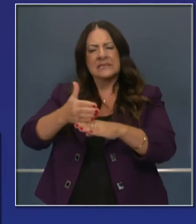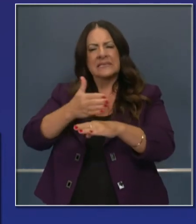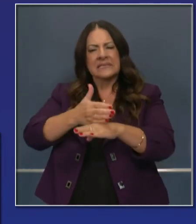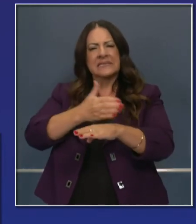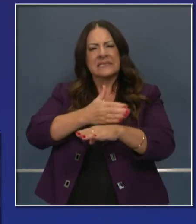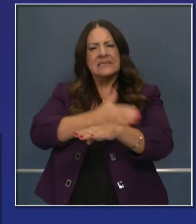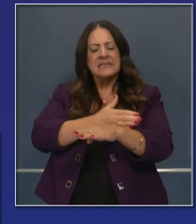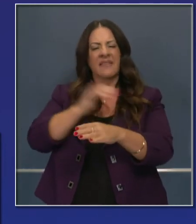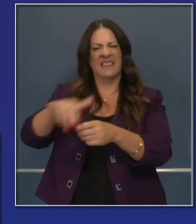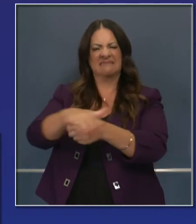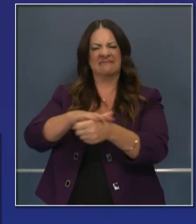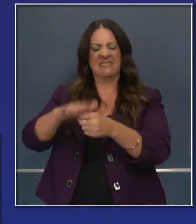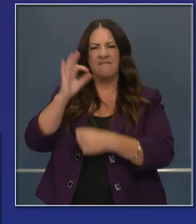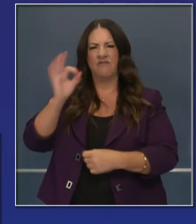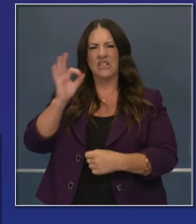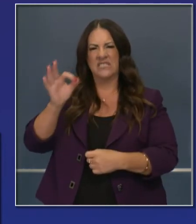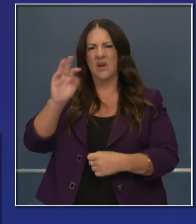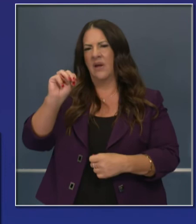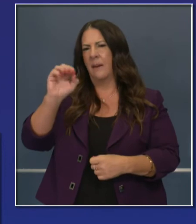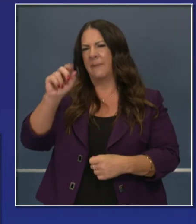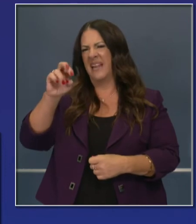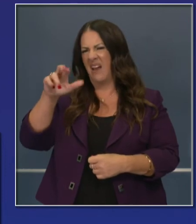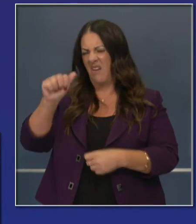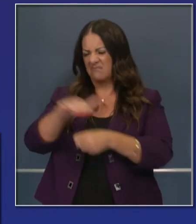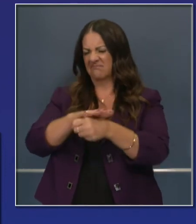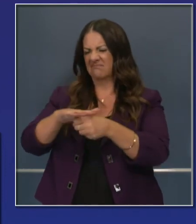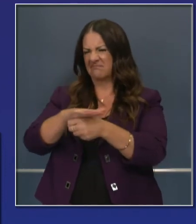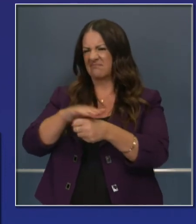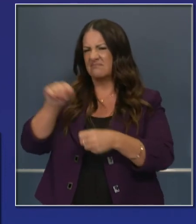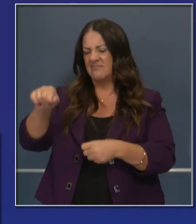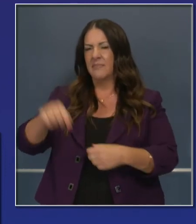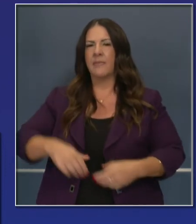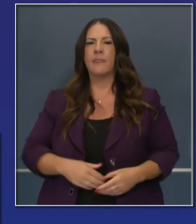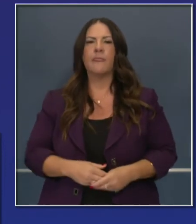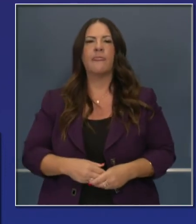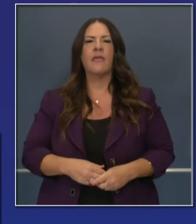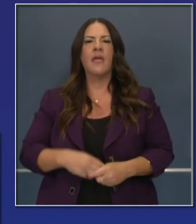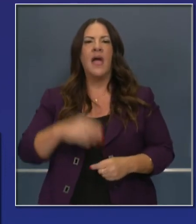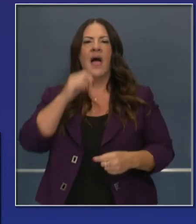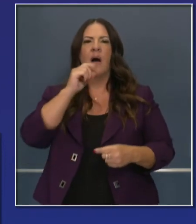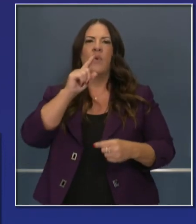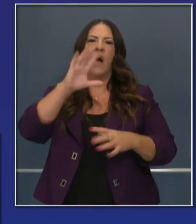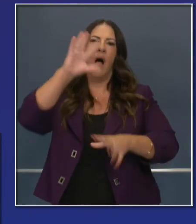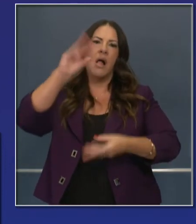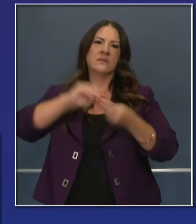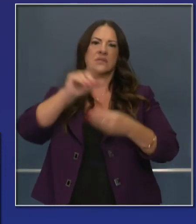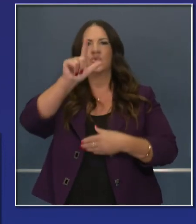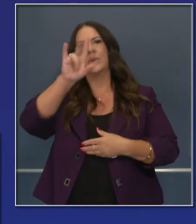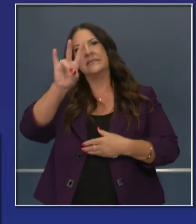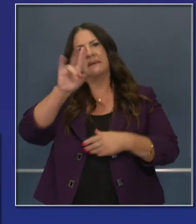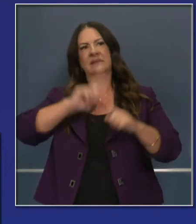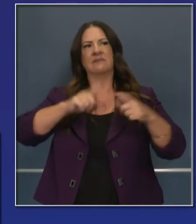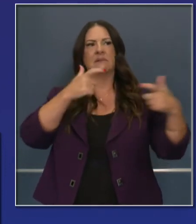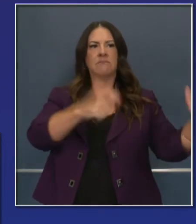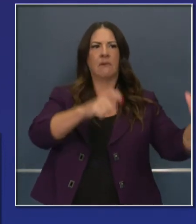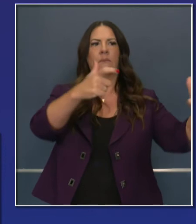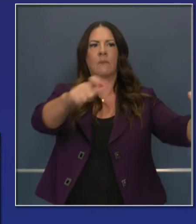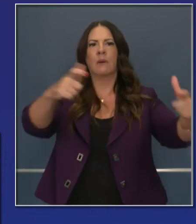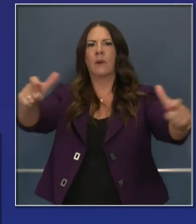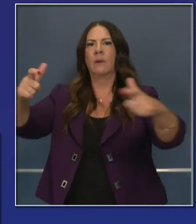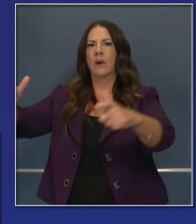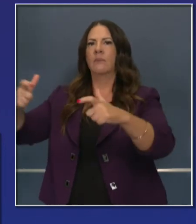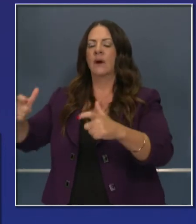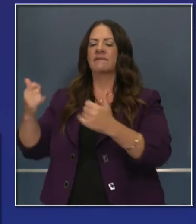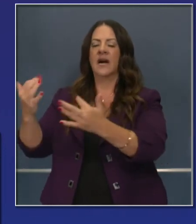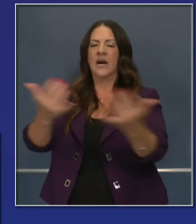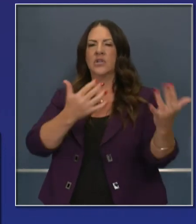around Fresno and Madera. And finally, just for the purpose of update, I won't go through all 27 complexes, but I wanted to update